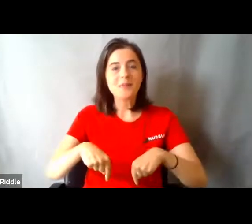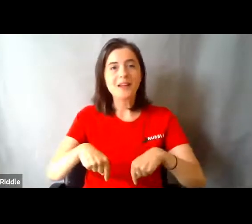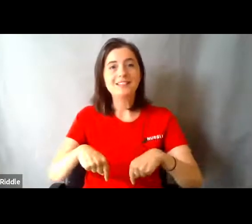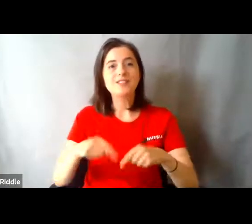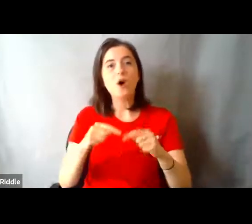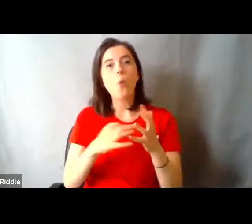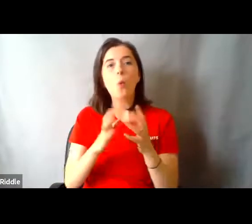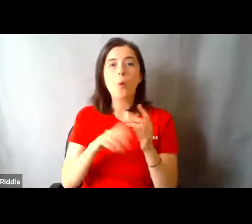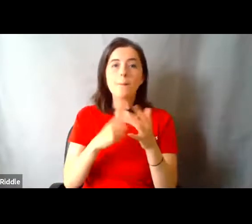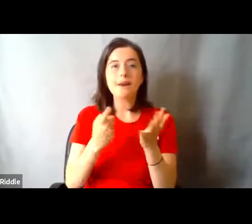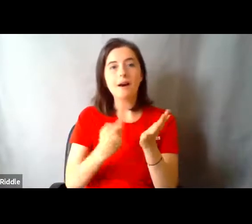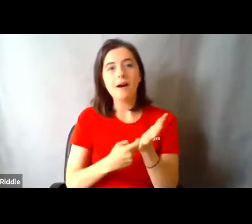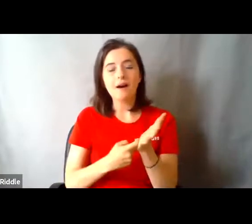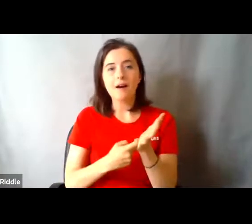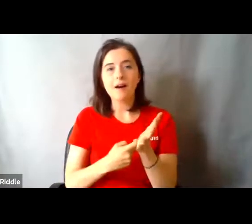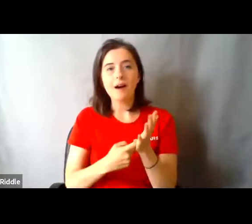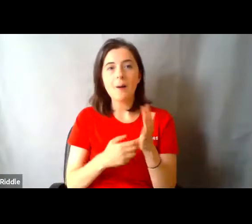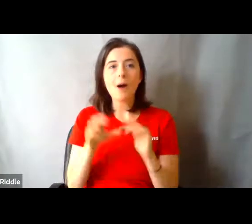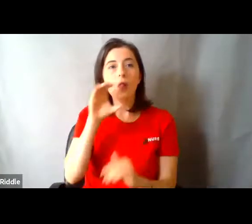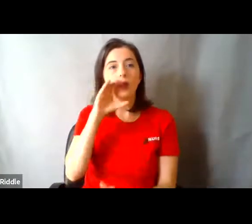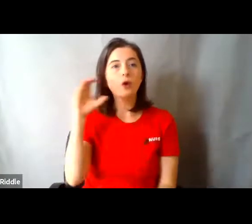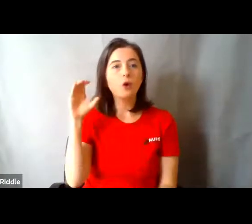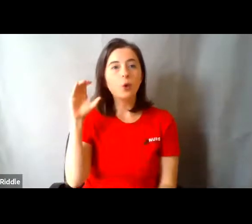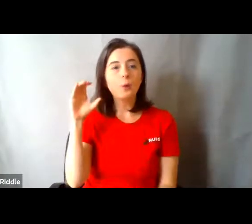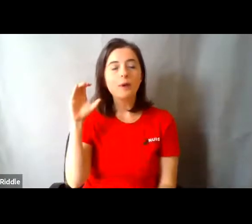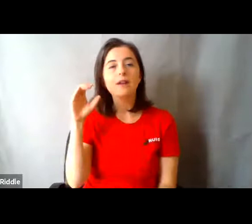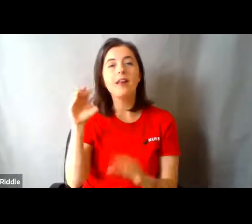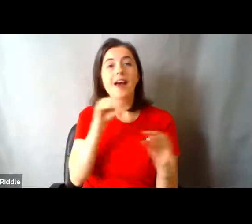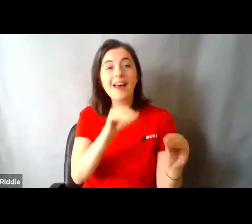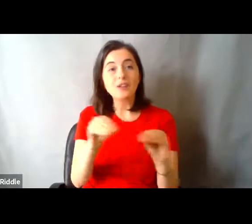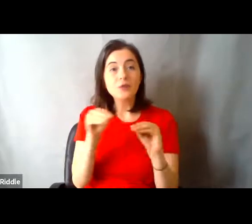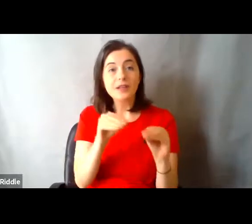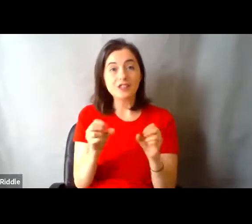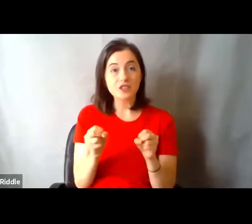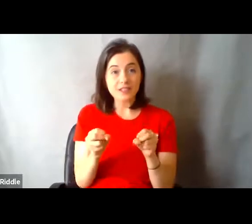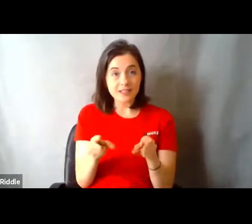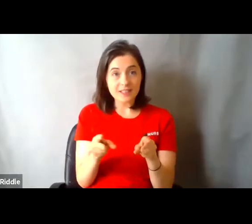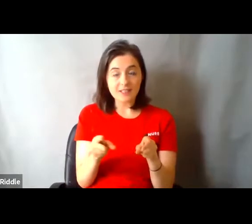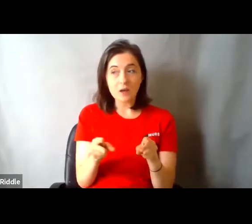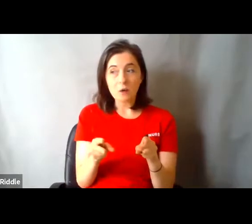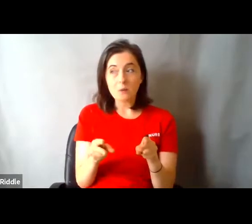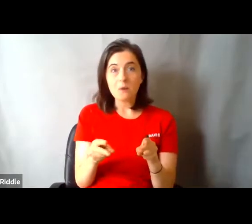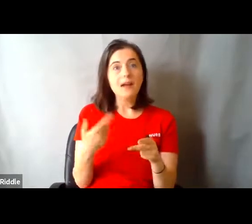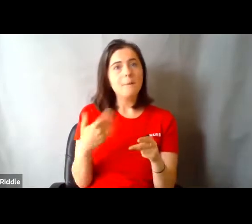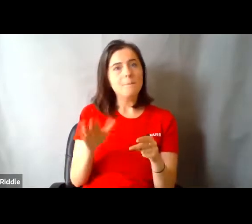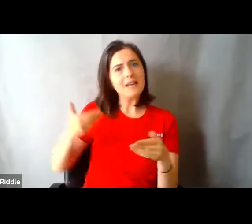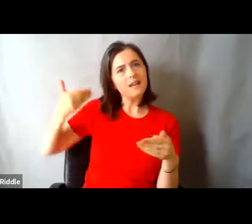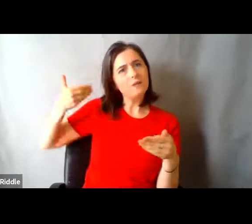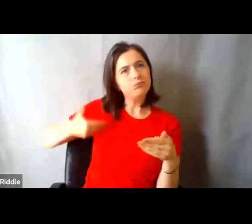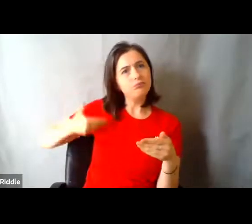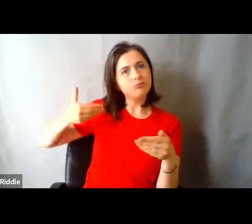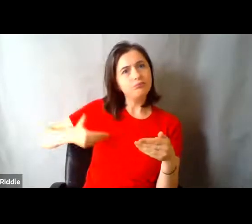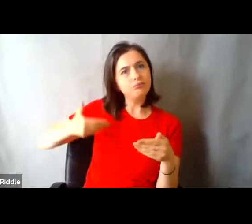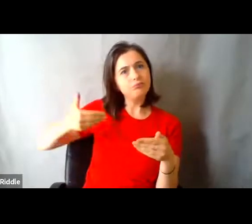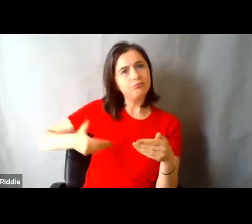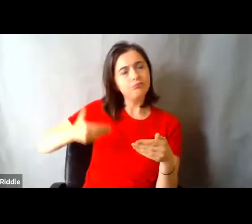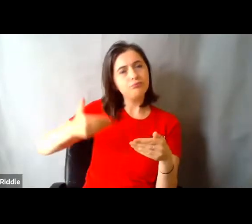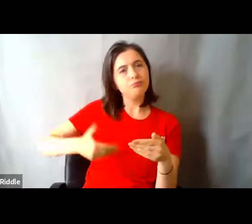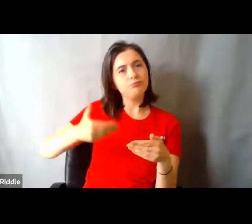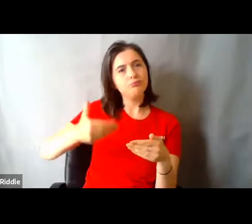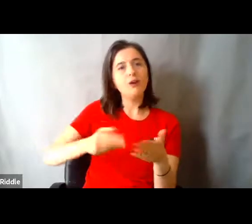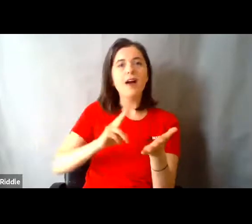webinar on the Cuban education system. It's one of a series of webinars that the NEU